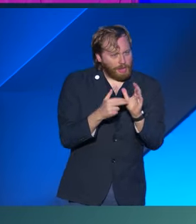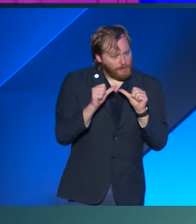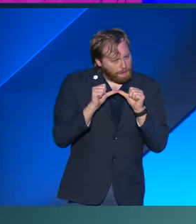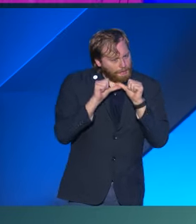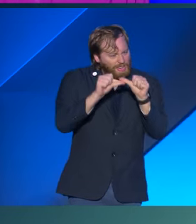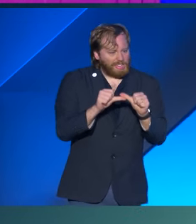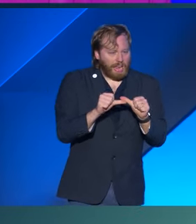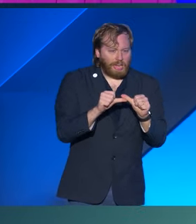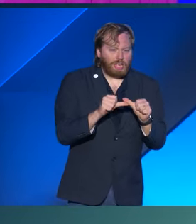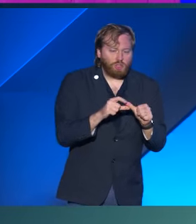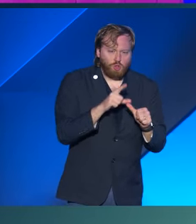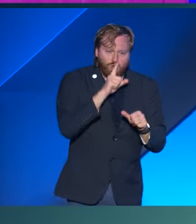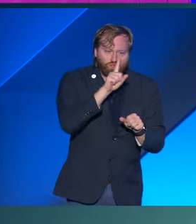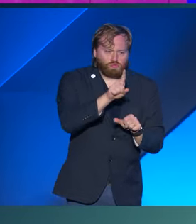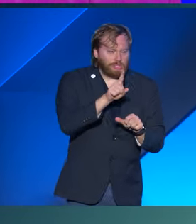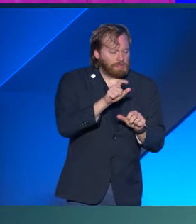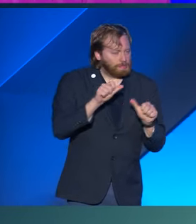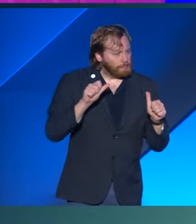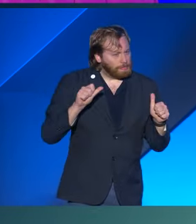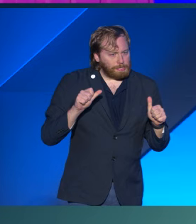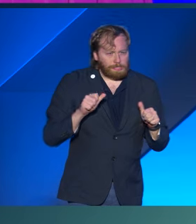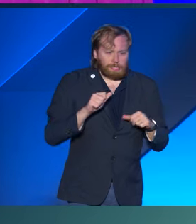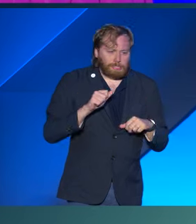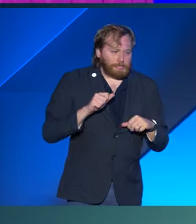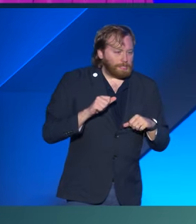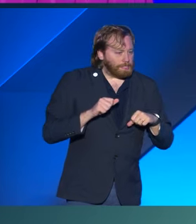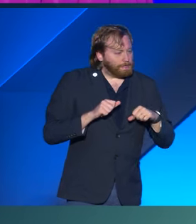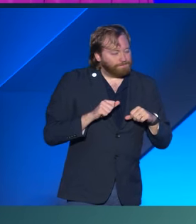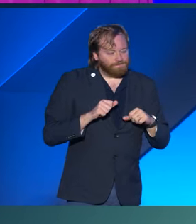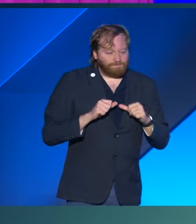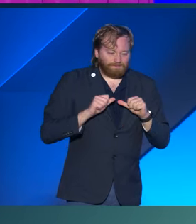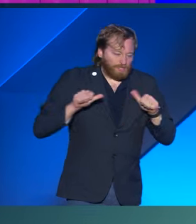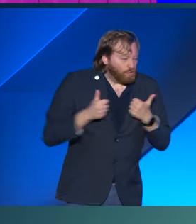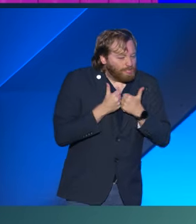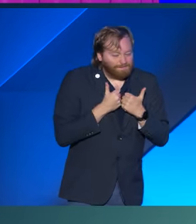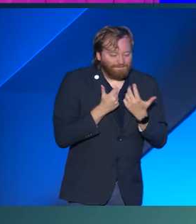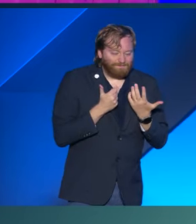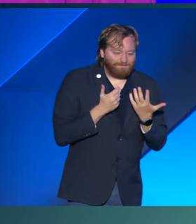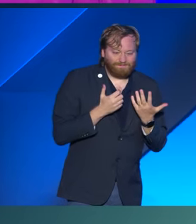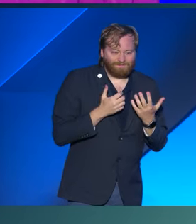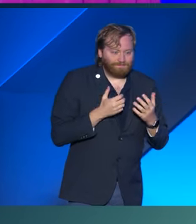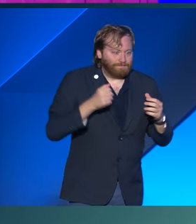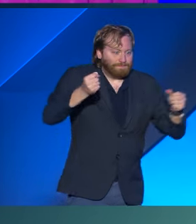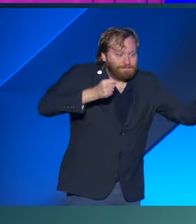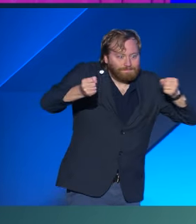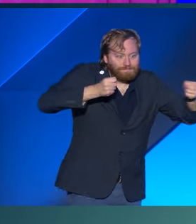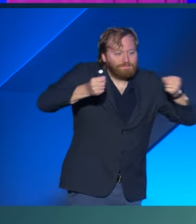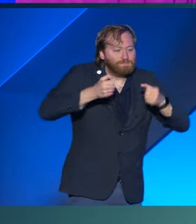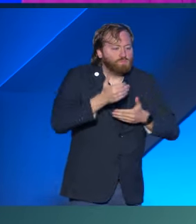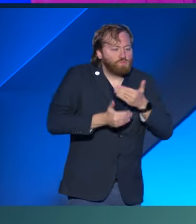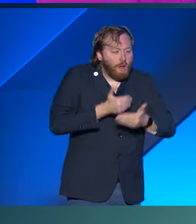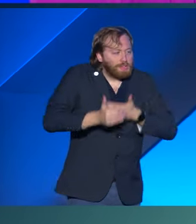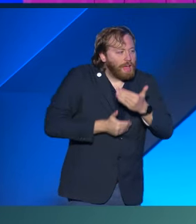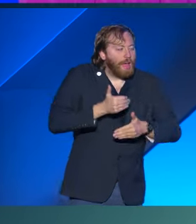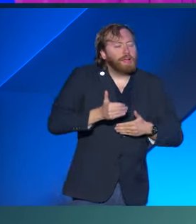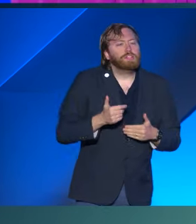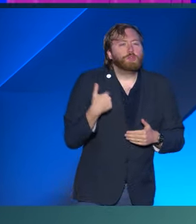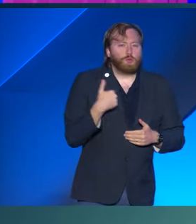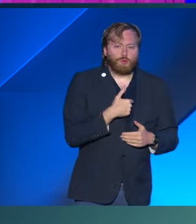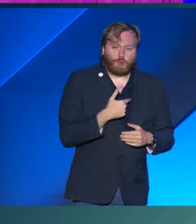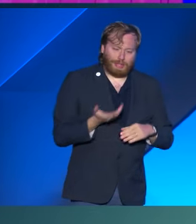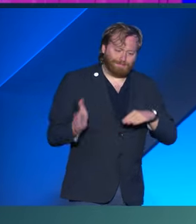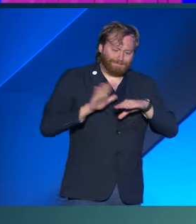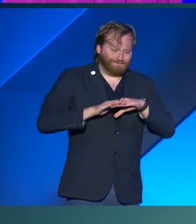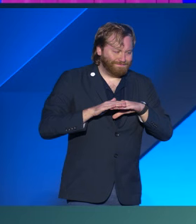a rigorous talent management process, we're building equity into our products, we're strengthening our organization,